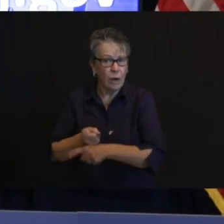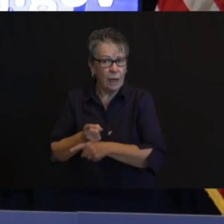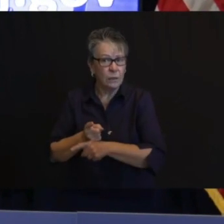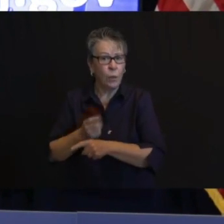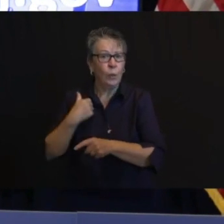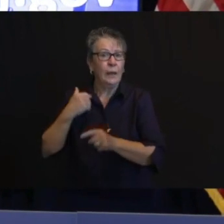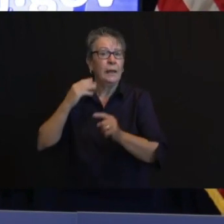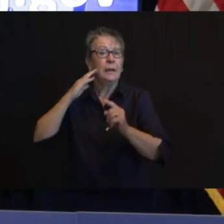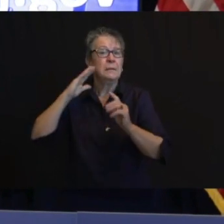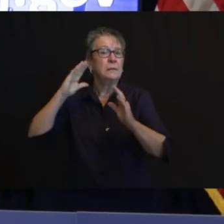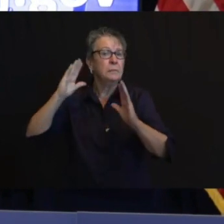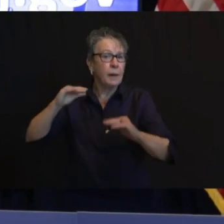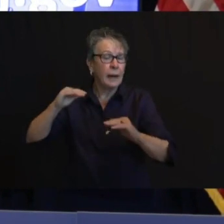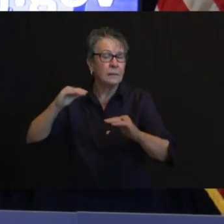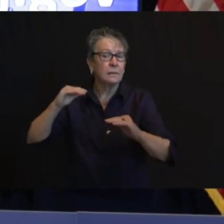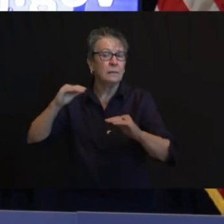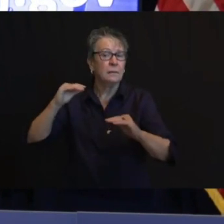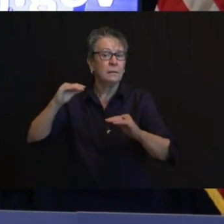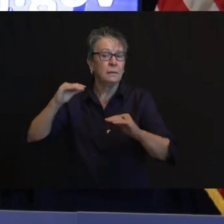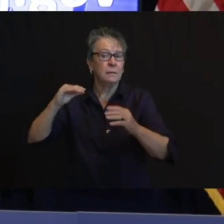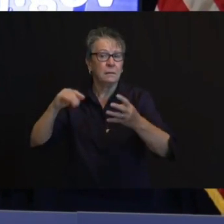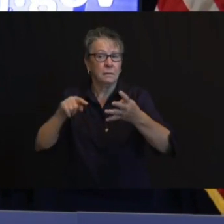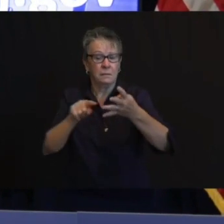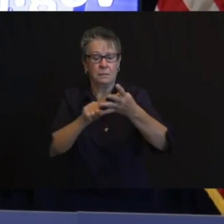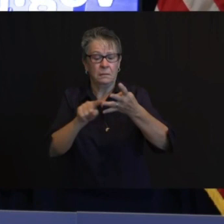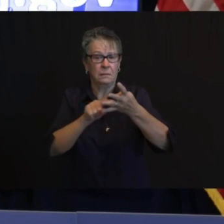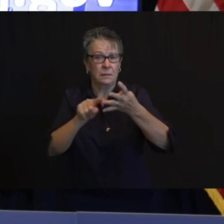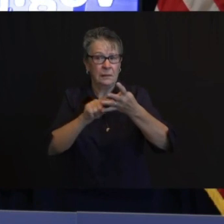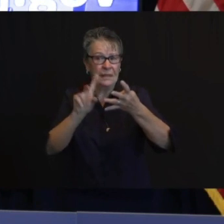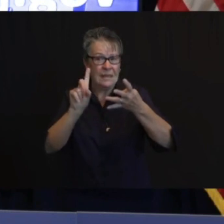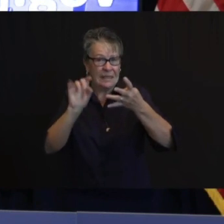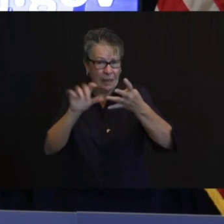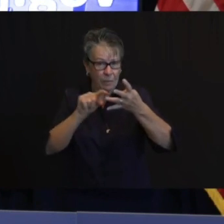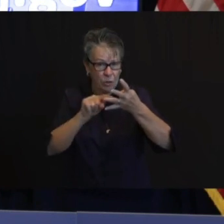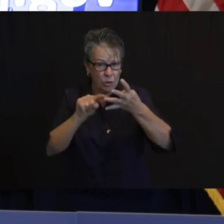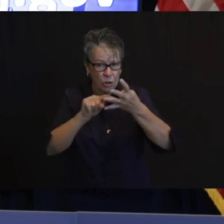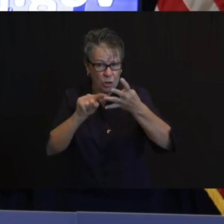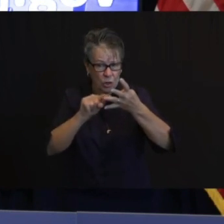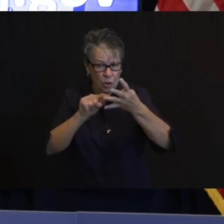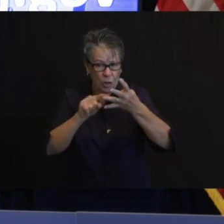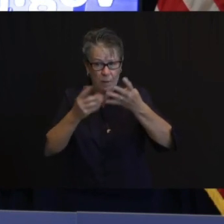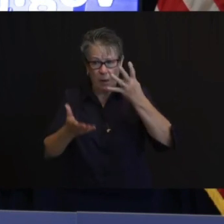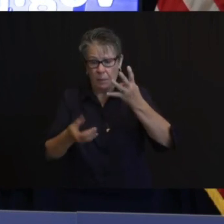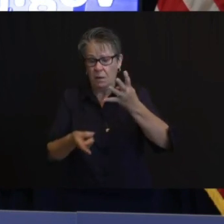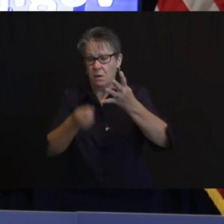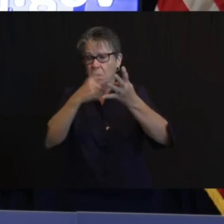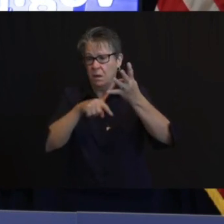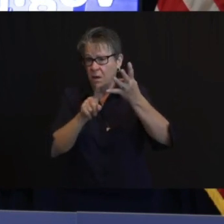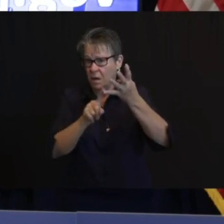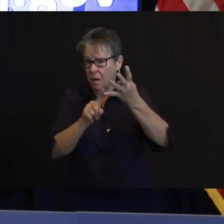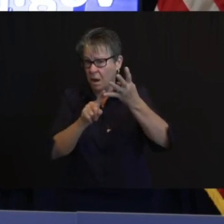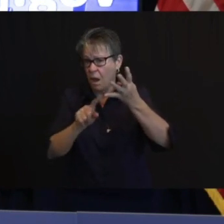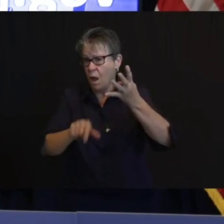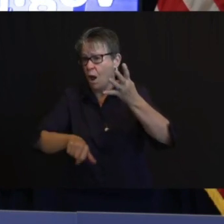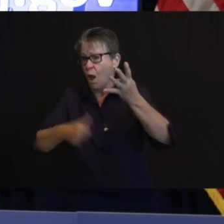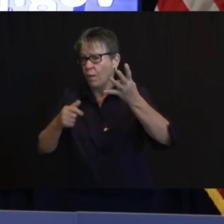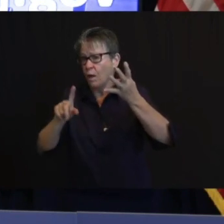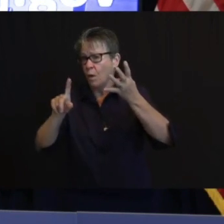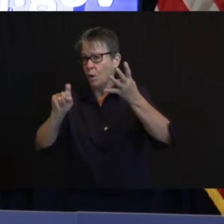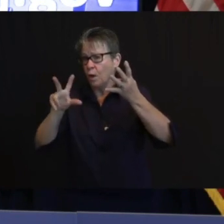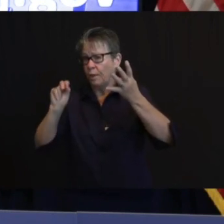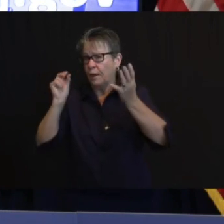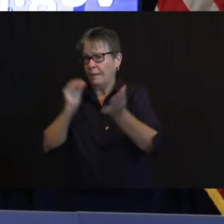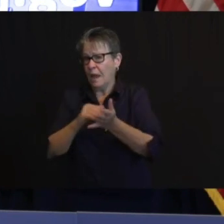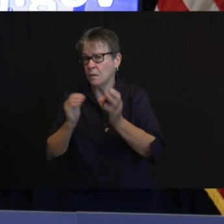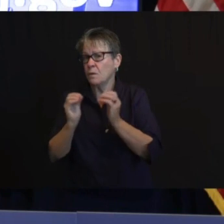get by the third week in December, followed perhaps 2 weeks later by another 130,000.